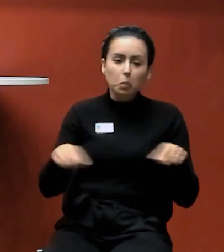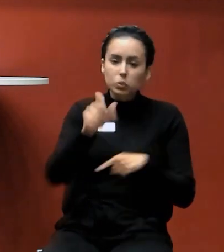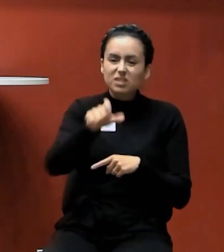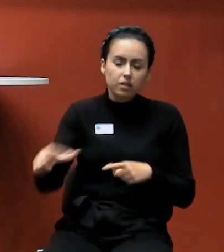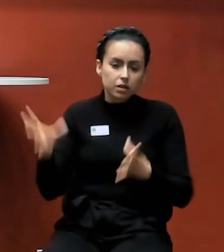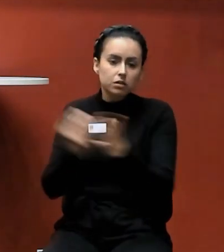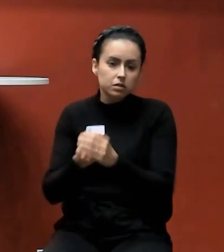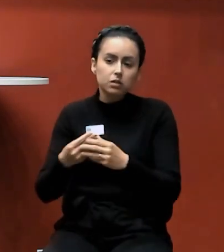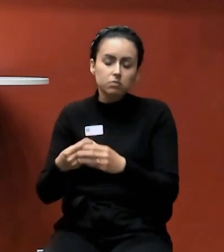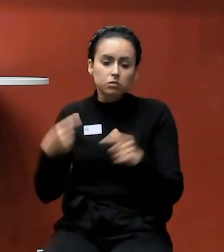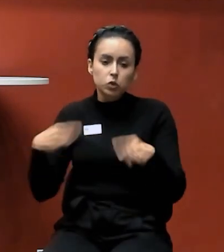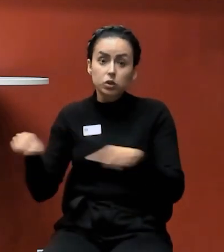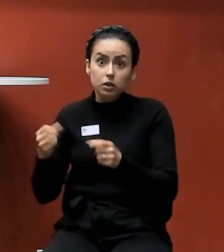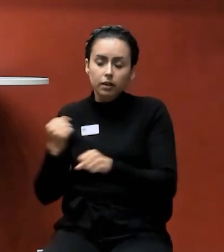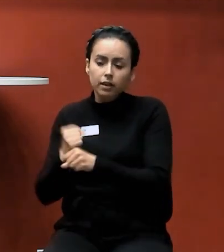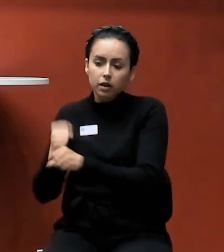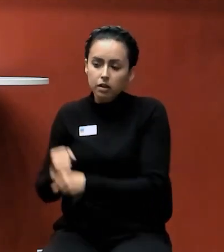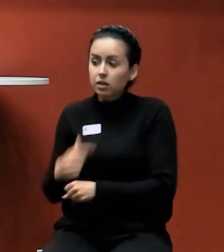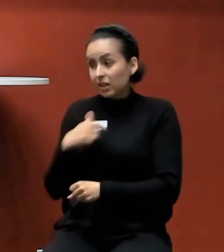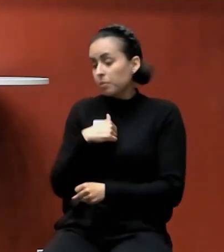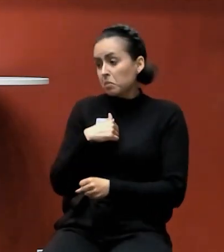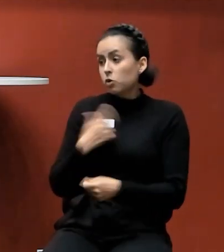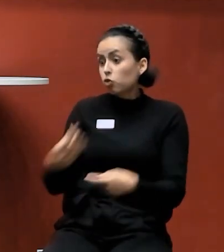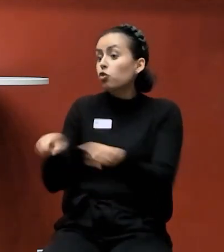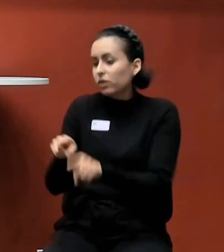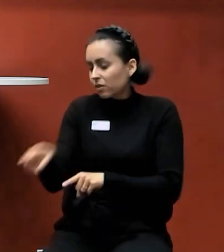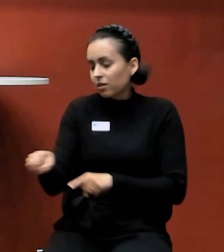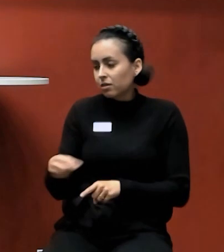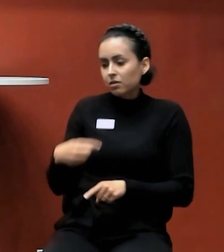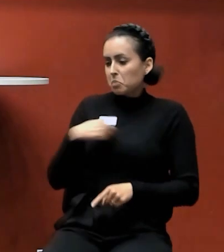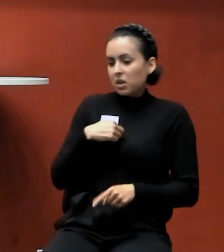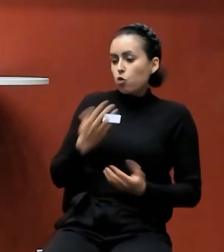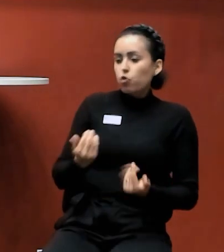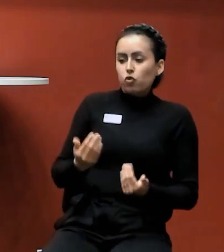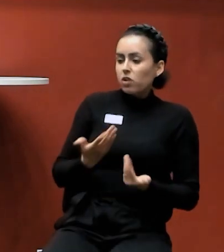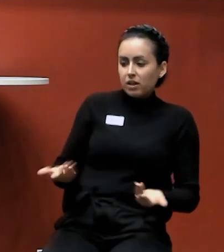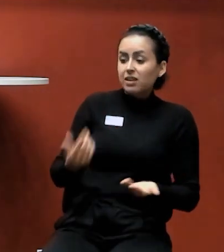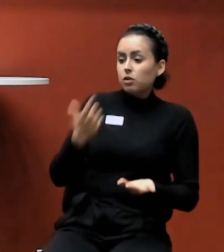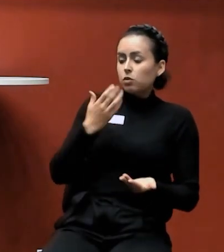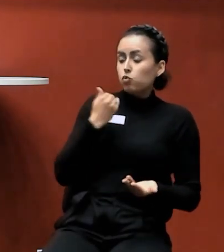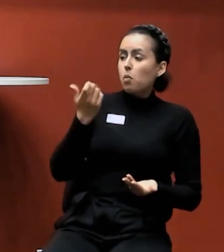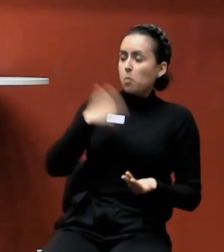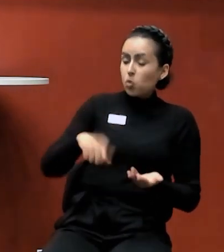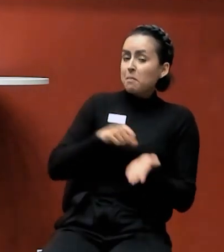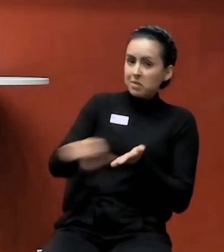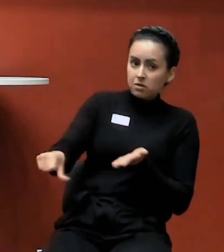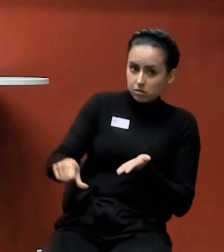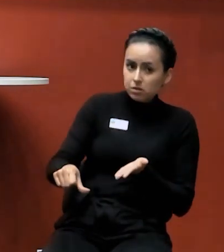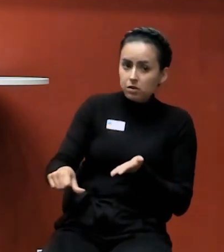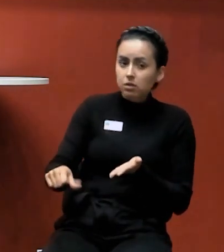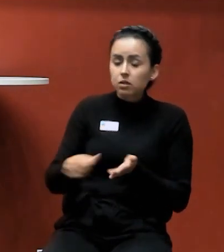I'm going to make that happen. I'm not going to wait to be paid to make music. And I think there's something about,